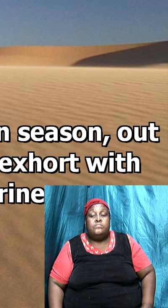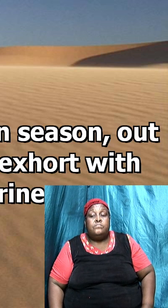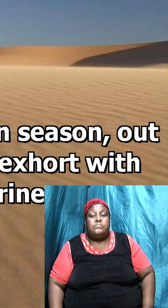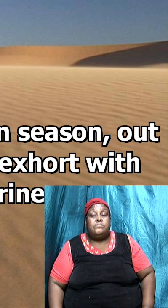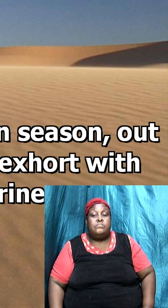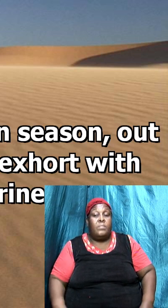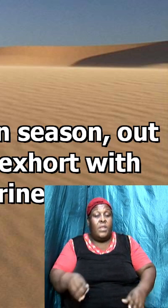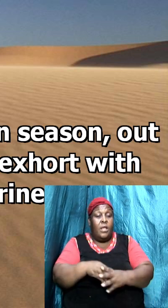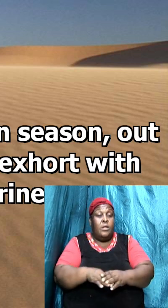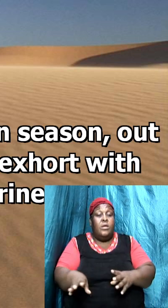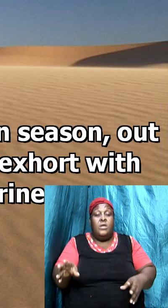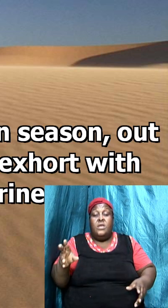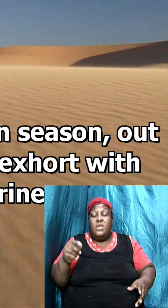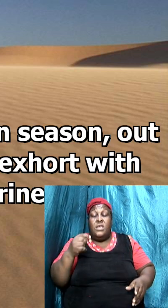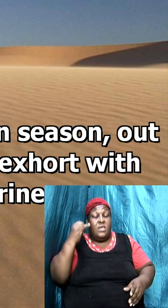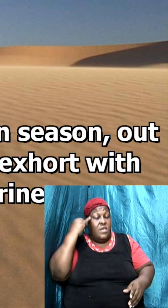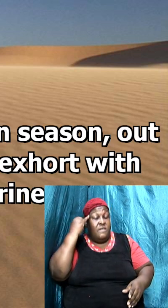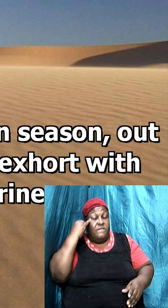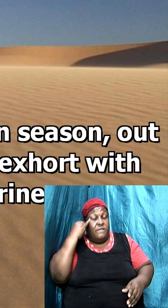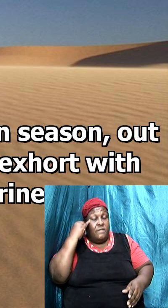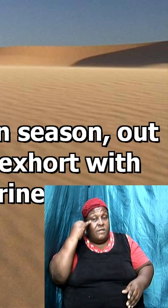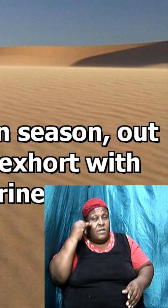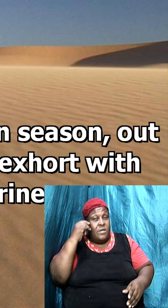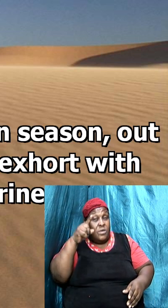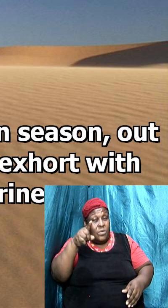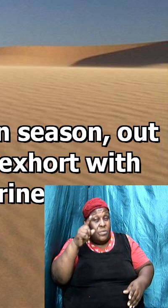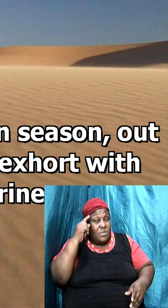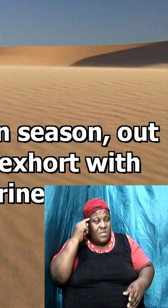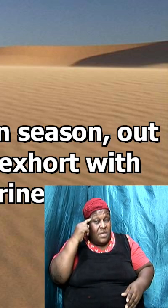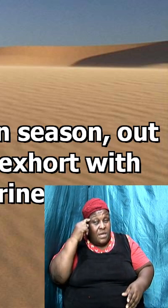in case you think that there is not a season,